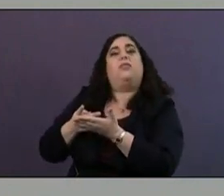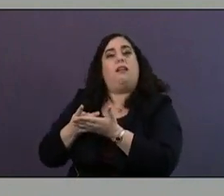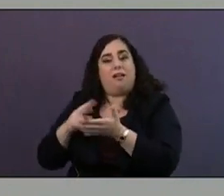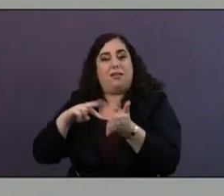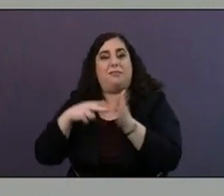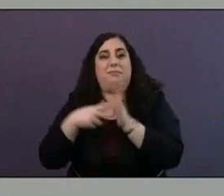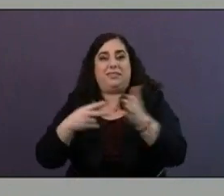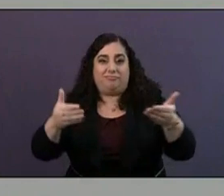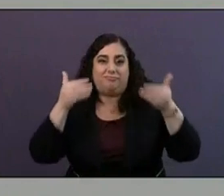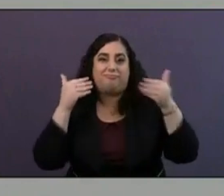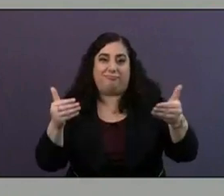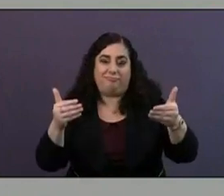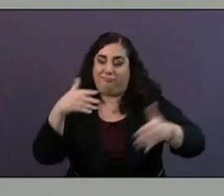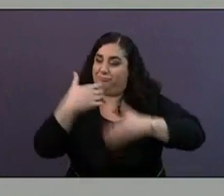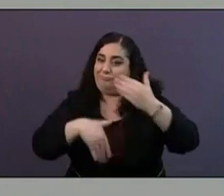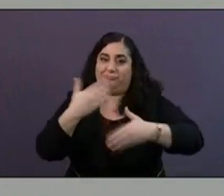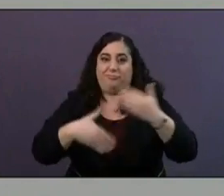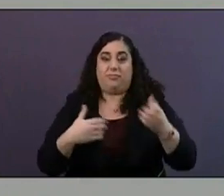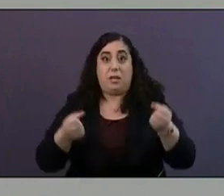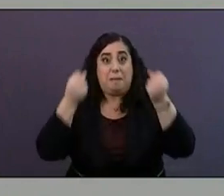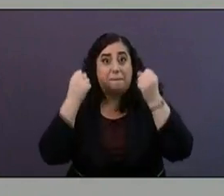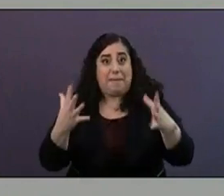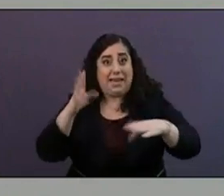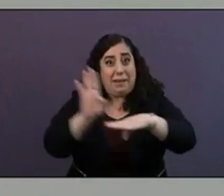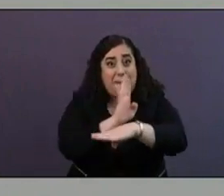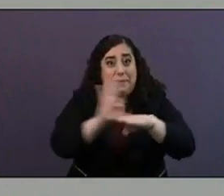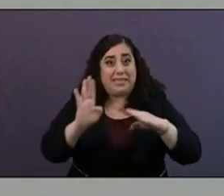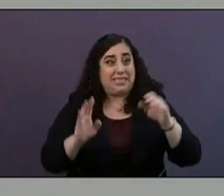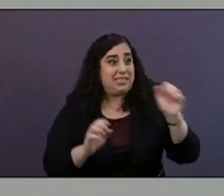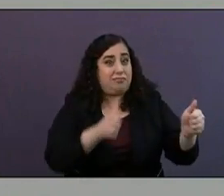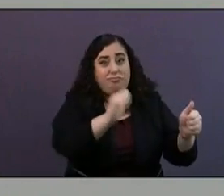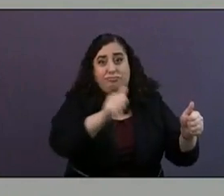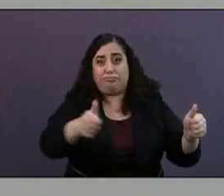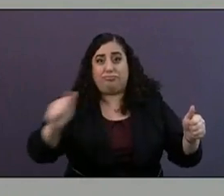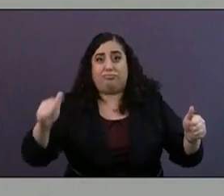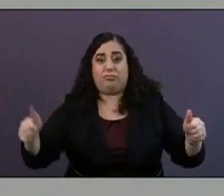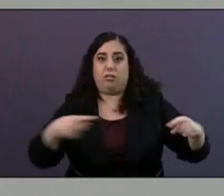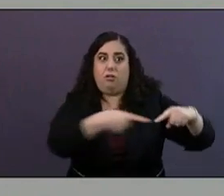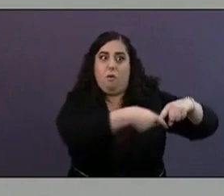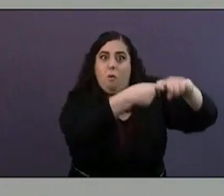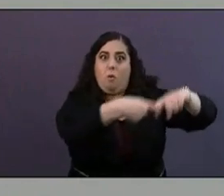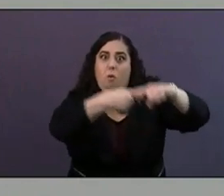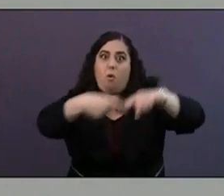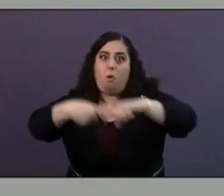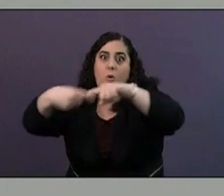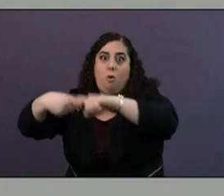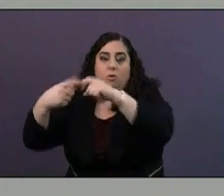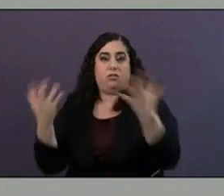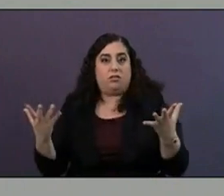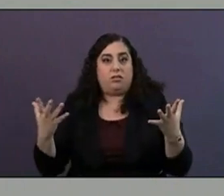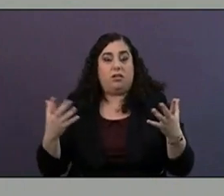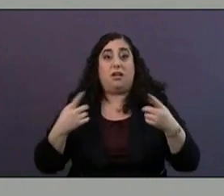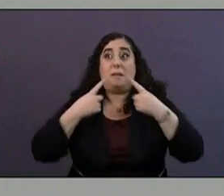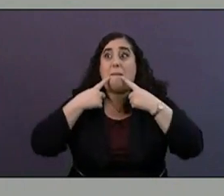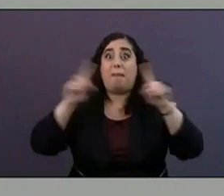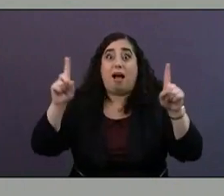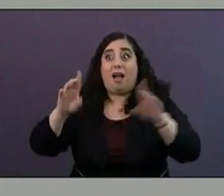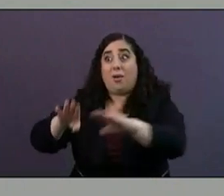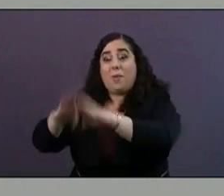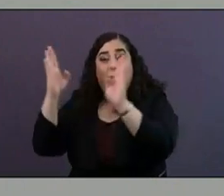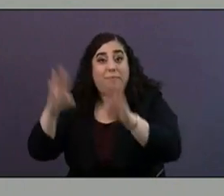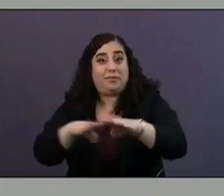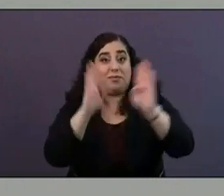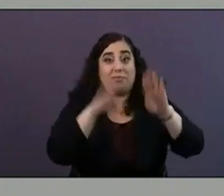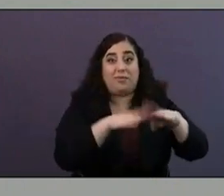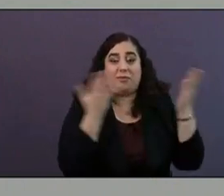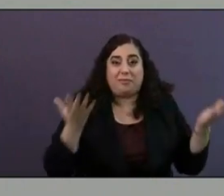light, to many of those businesses that have been shut down to reopen this week, maybe some